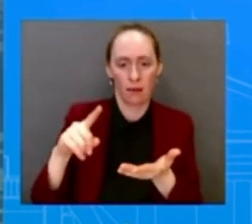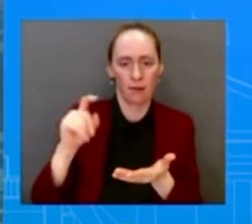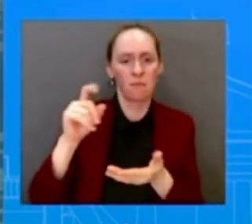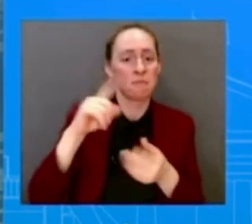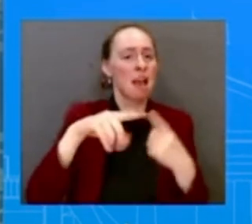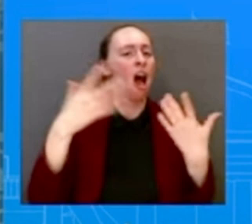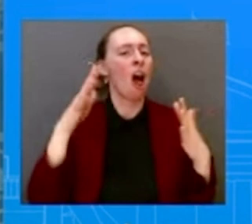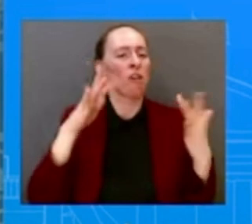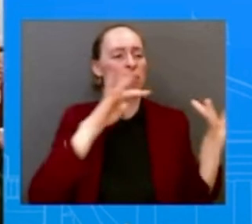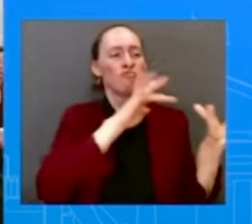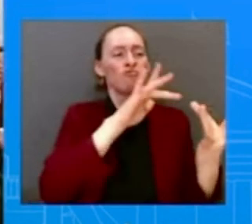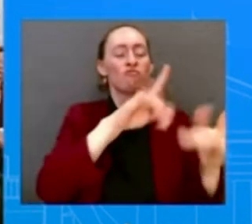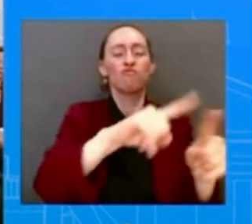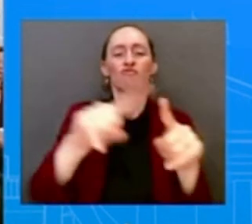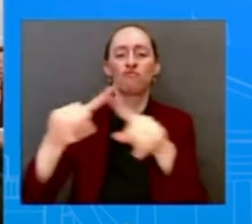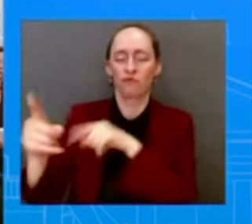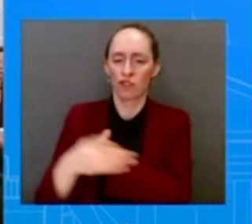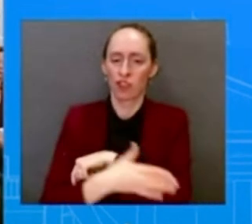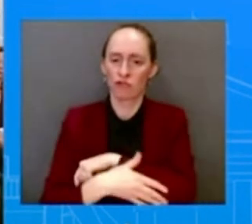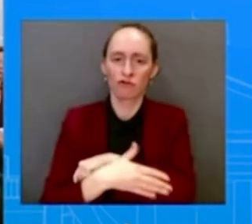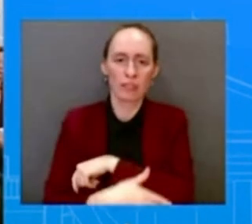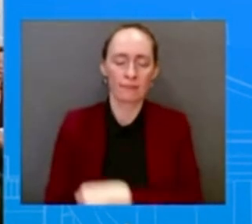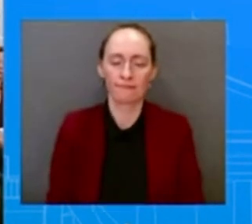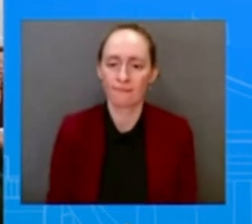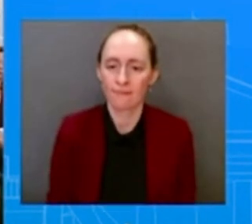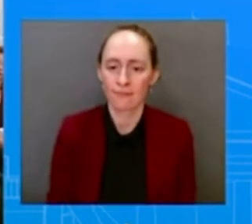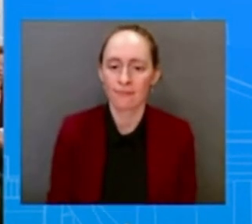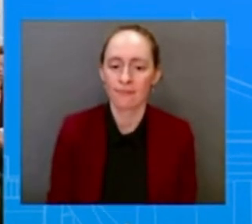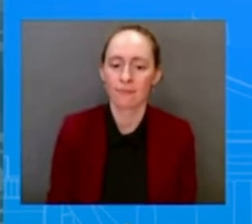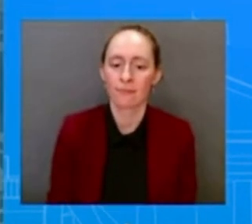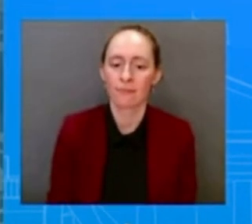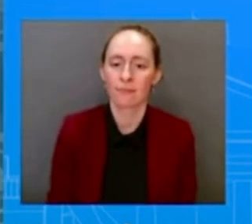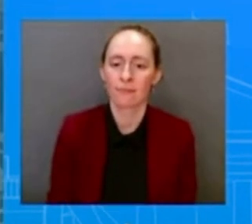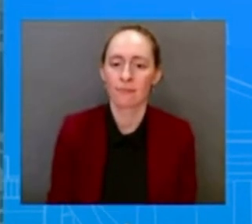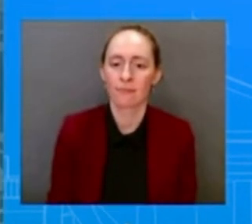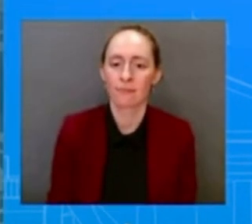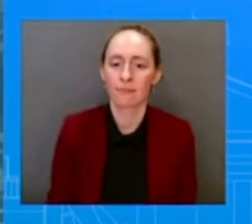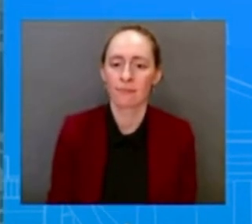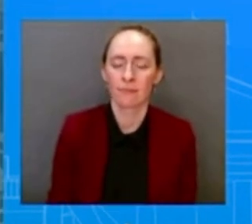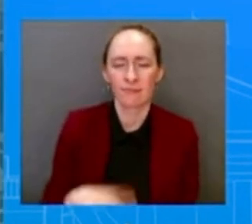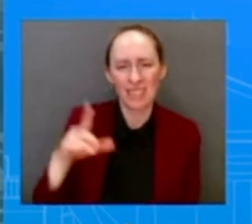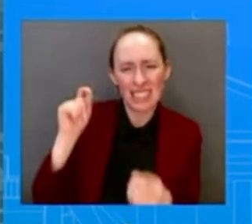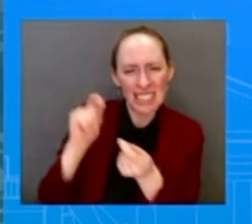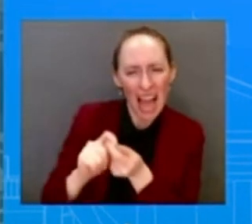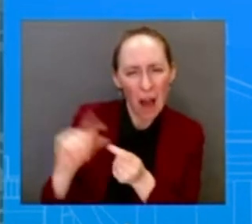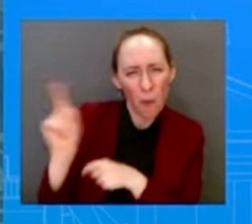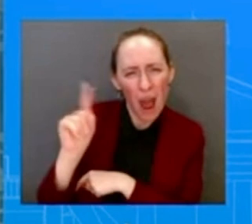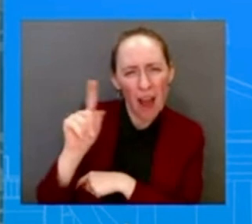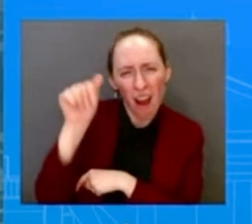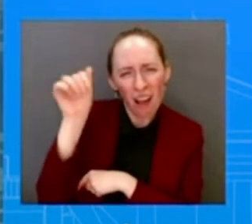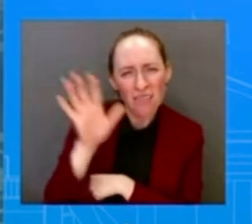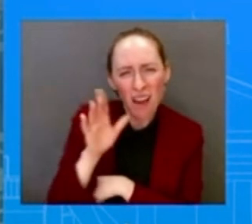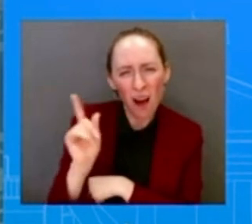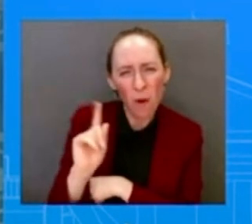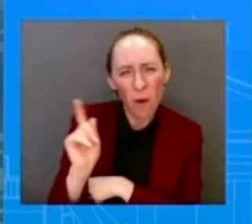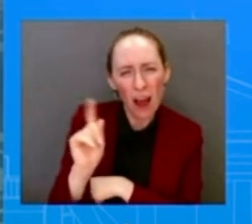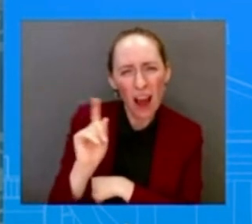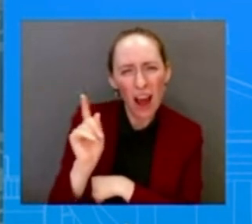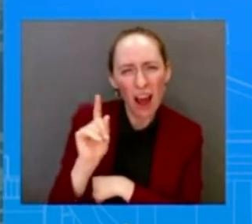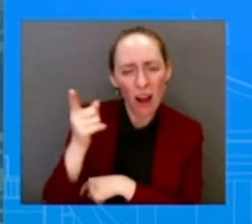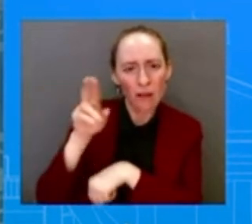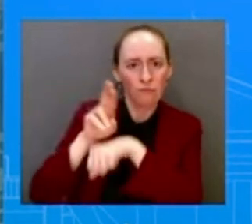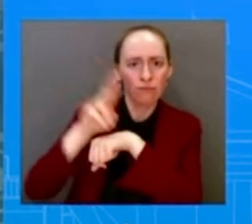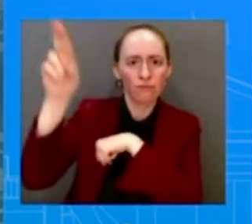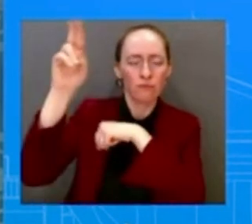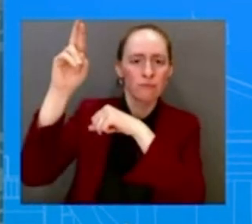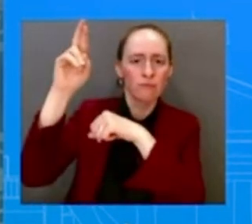the high-altitude object shot down? So the Pentagon will be talking more about this a little bit later. They'll probably have more detail for